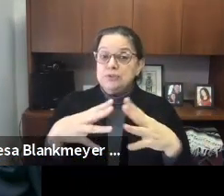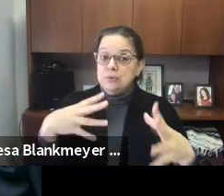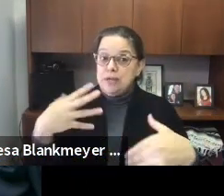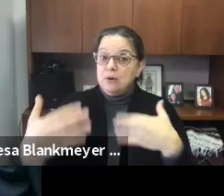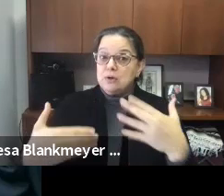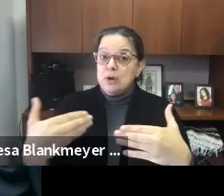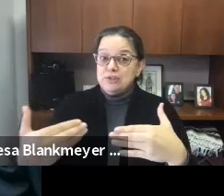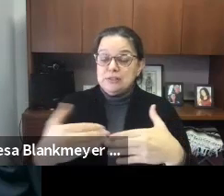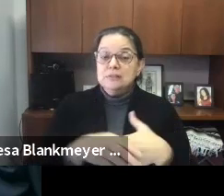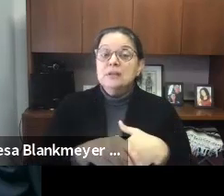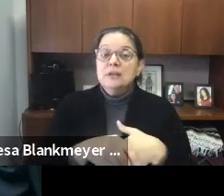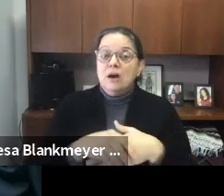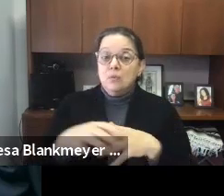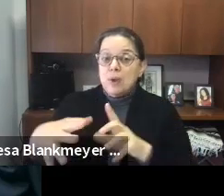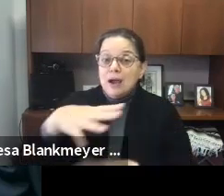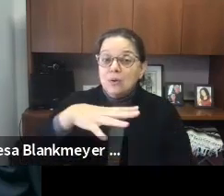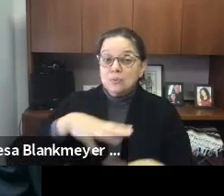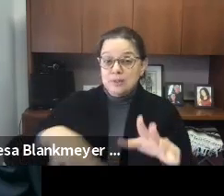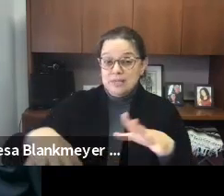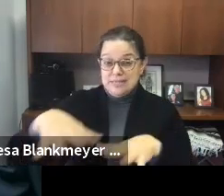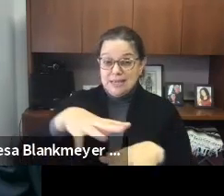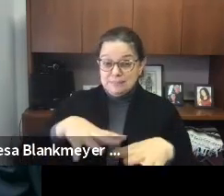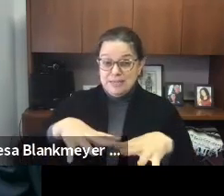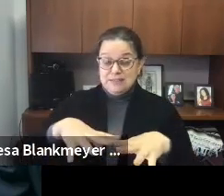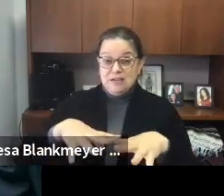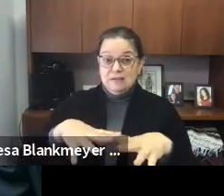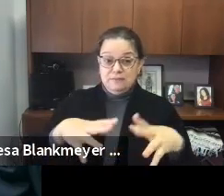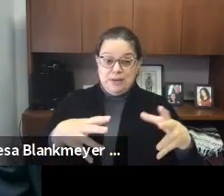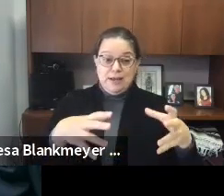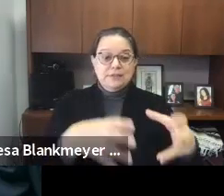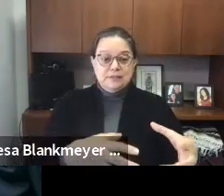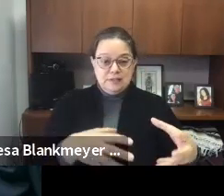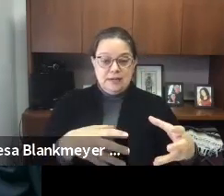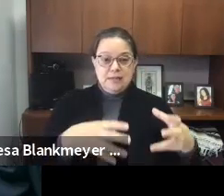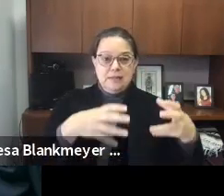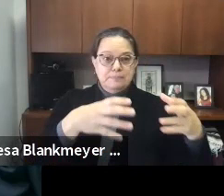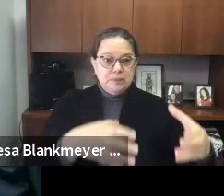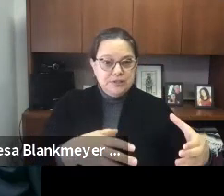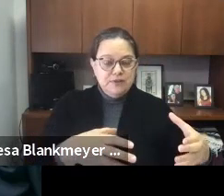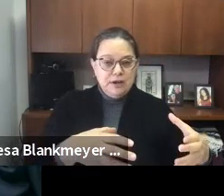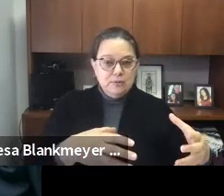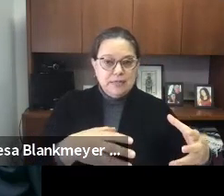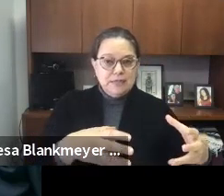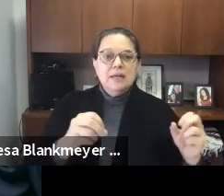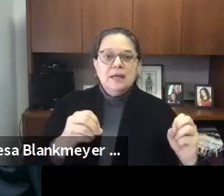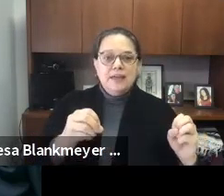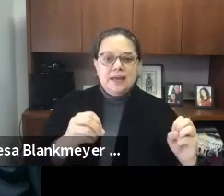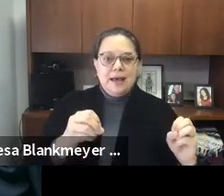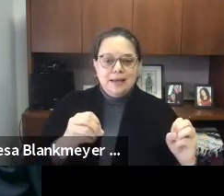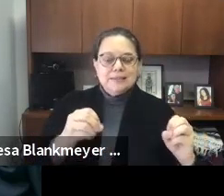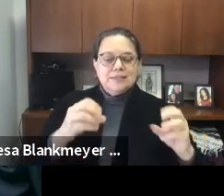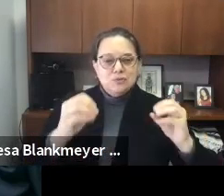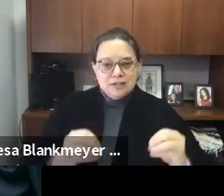anew. So now our question around this aspect of, we have a society, a built environment